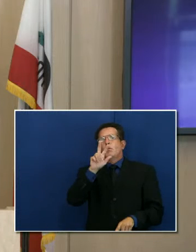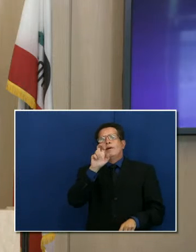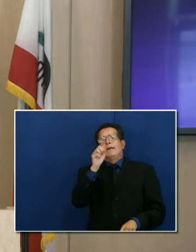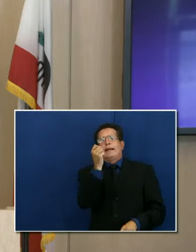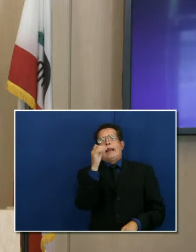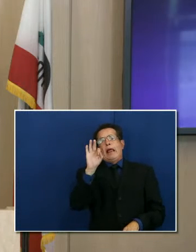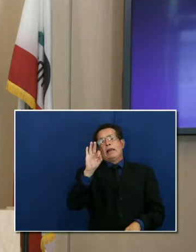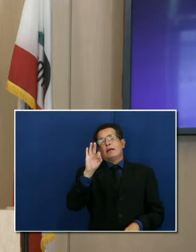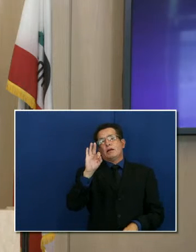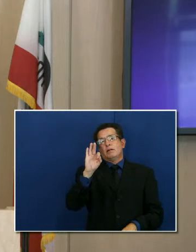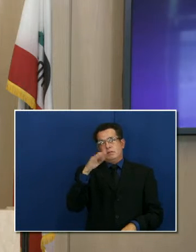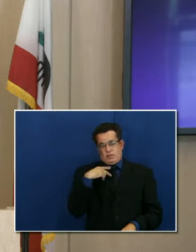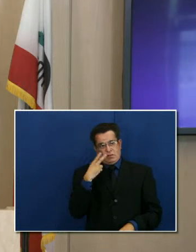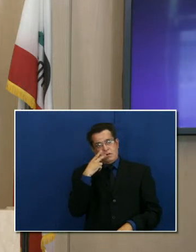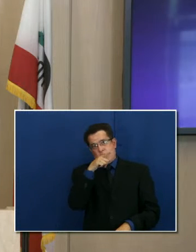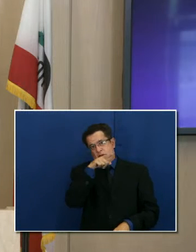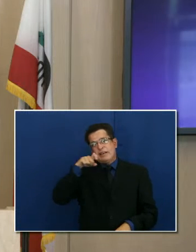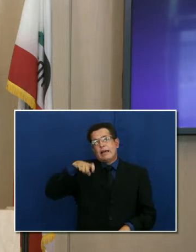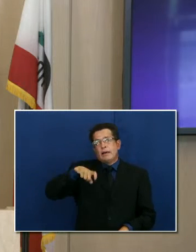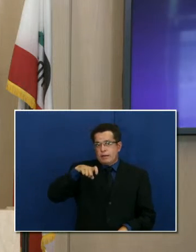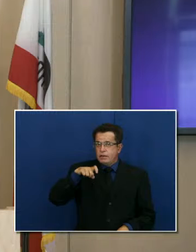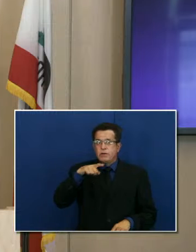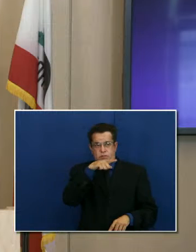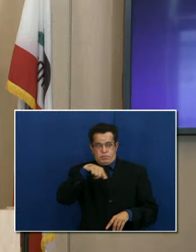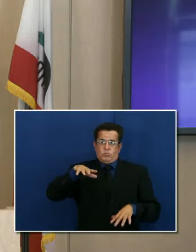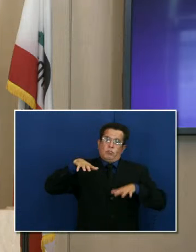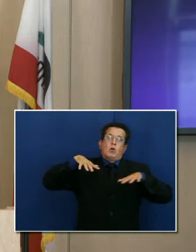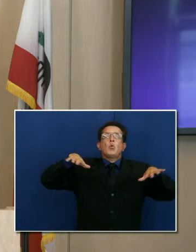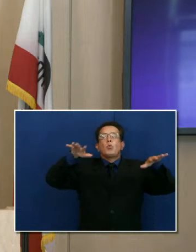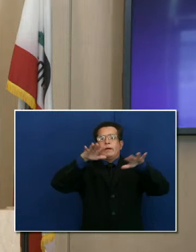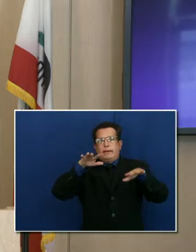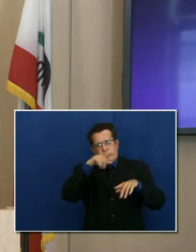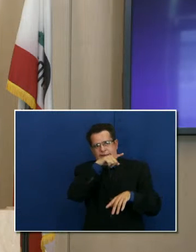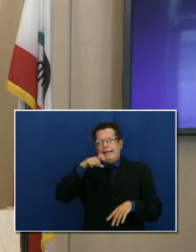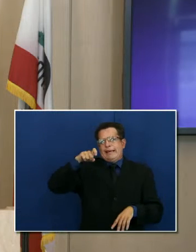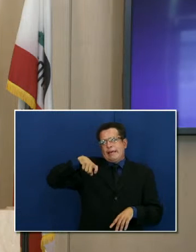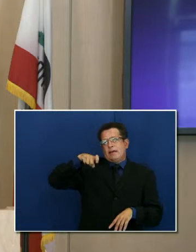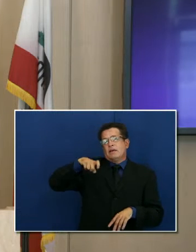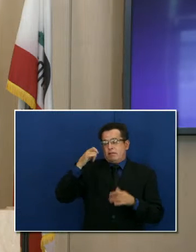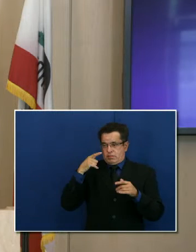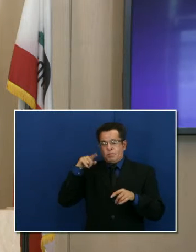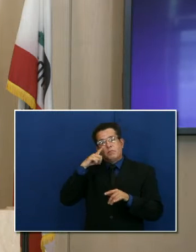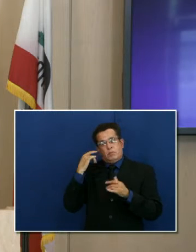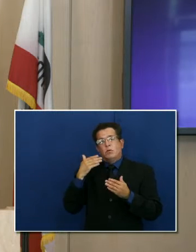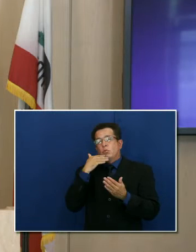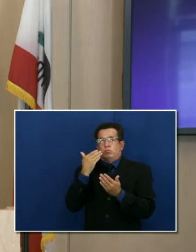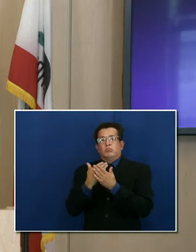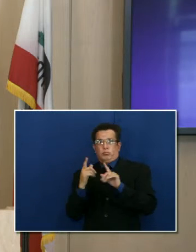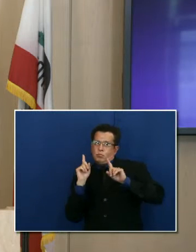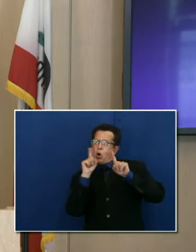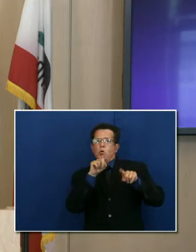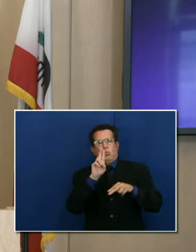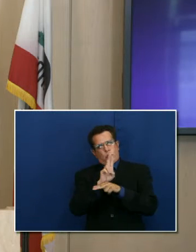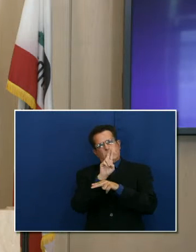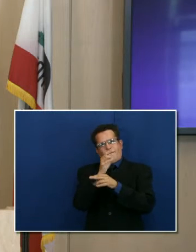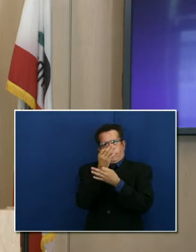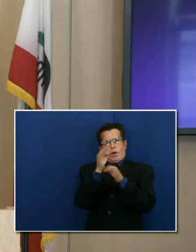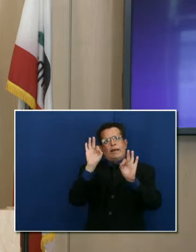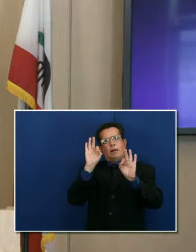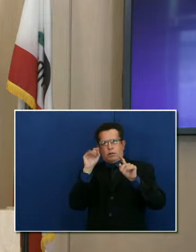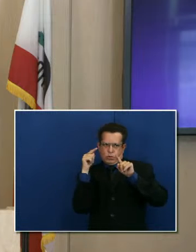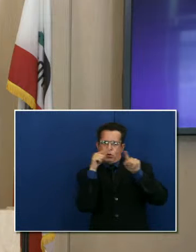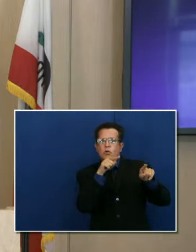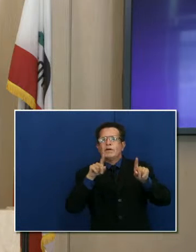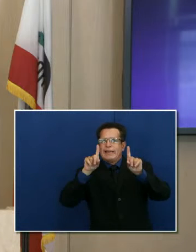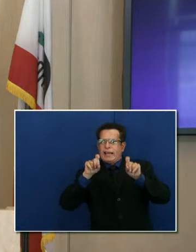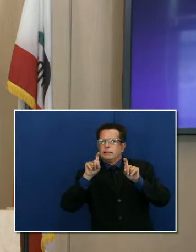319. So obviously, this has struck a good chord with the community, and there's a lot of people taking advantage of this free service. They can